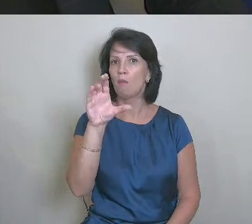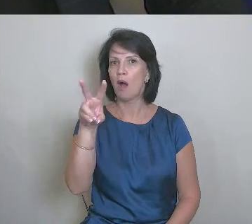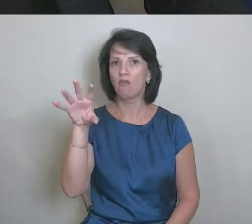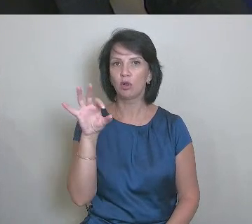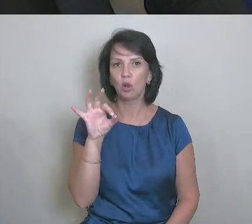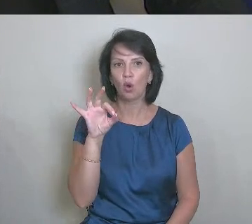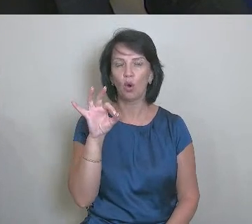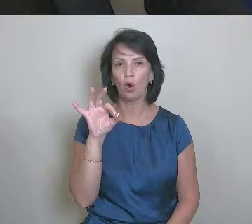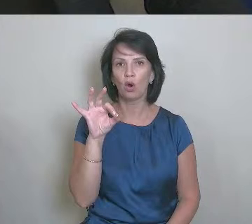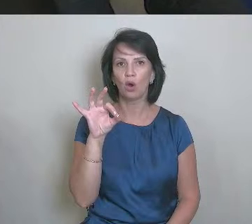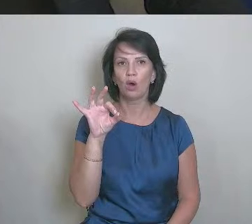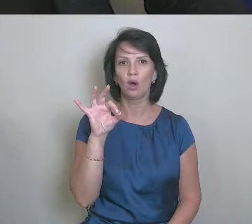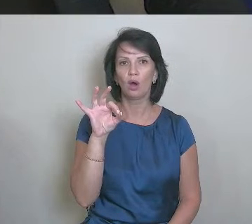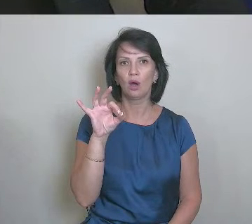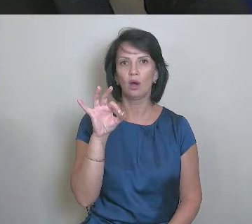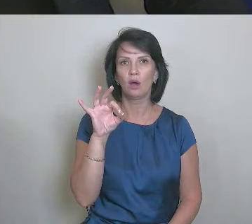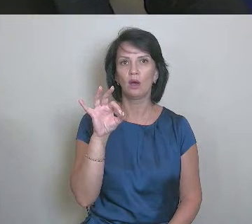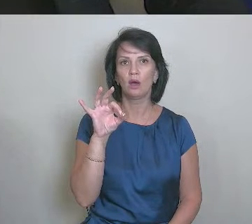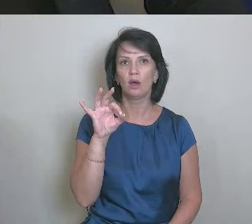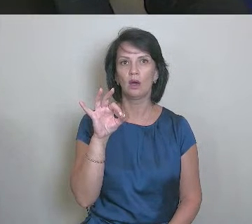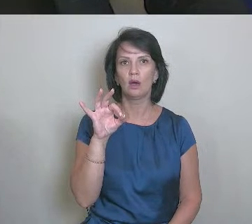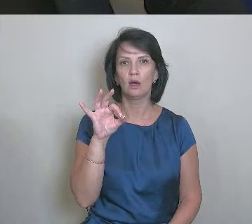Professor,